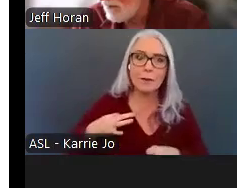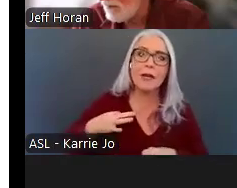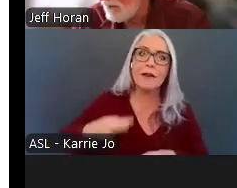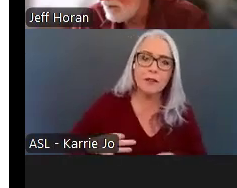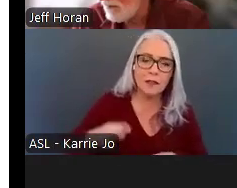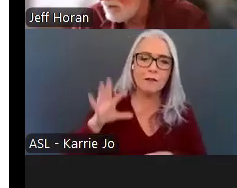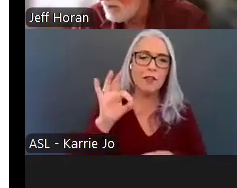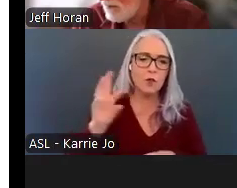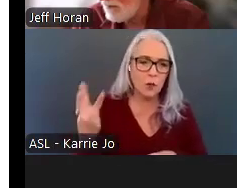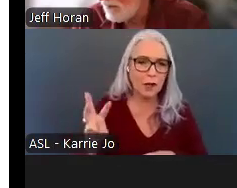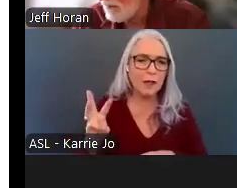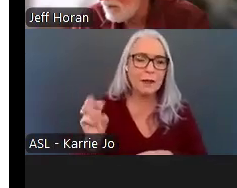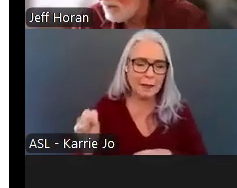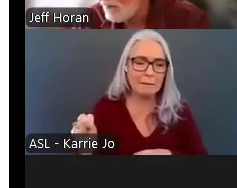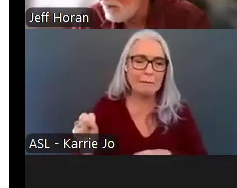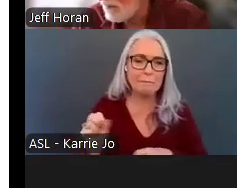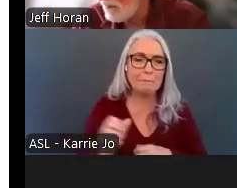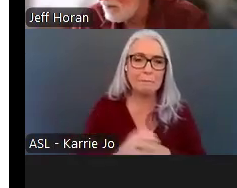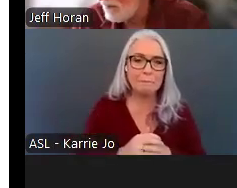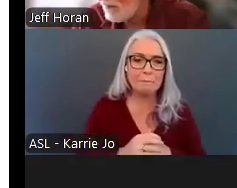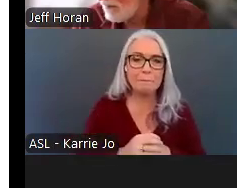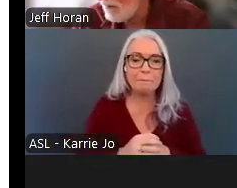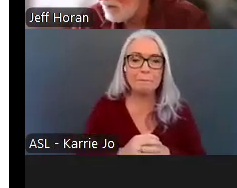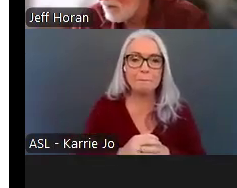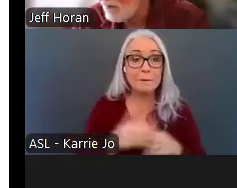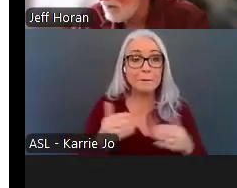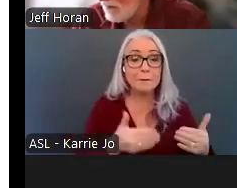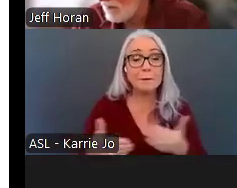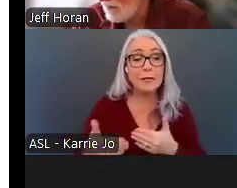landscape. Next slide, please.